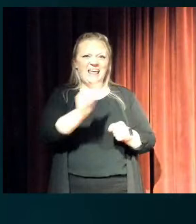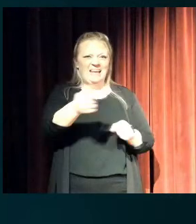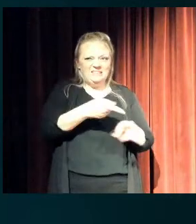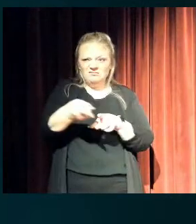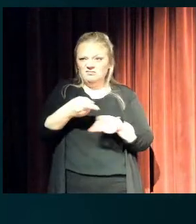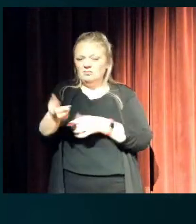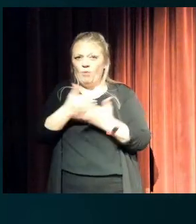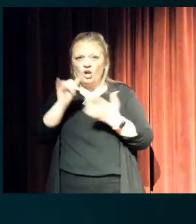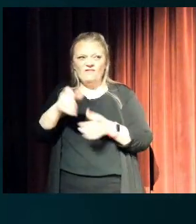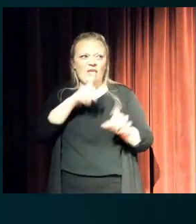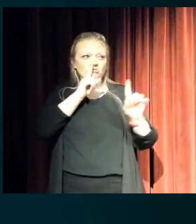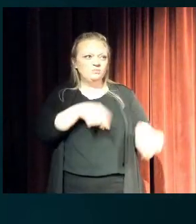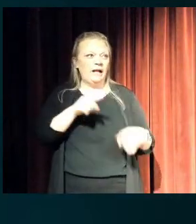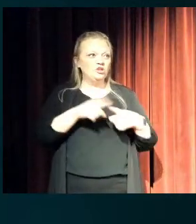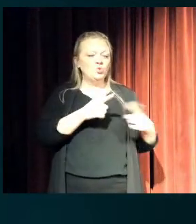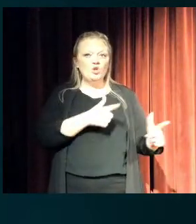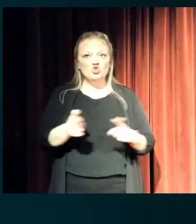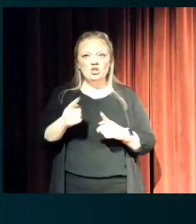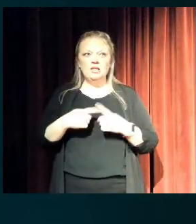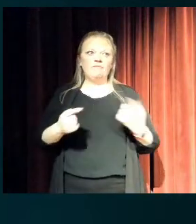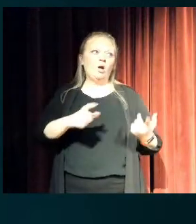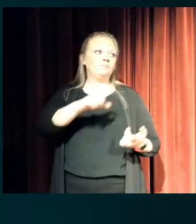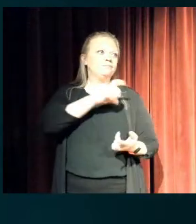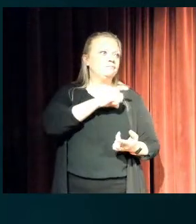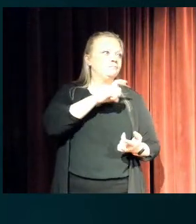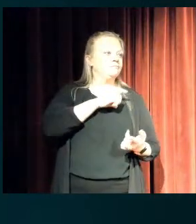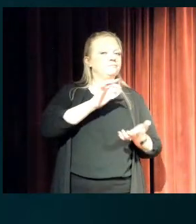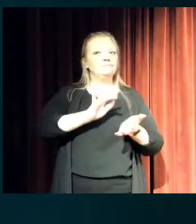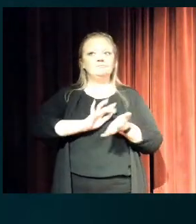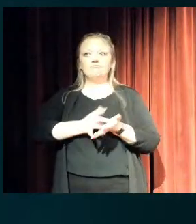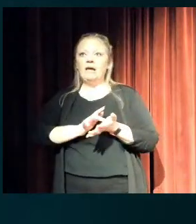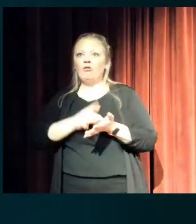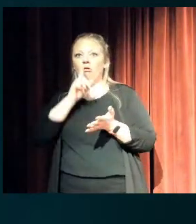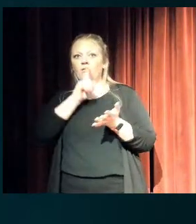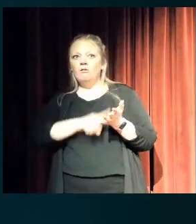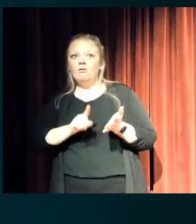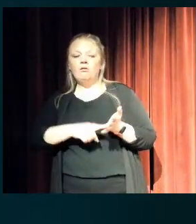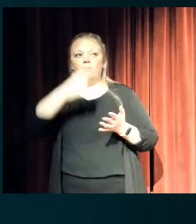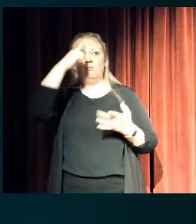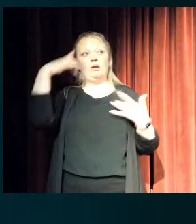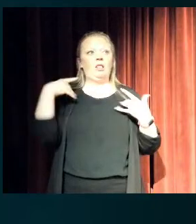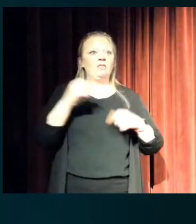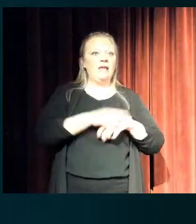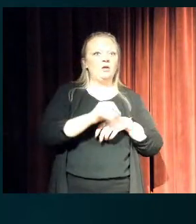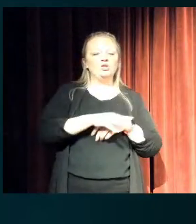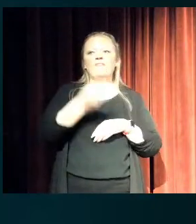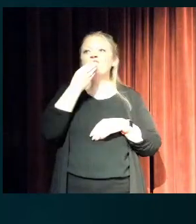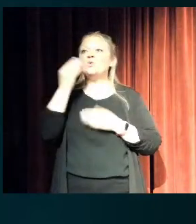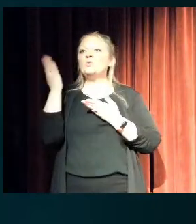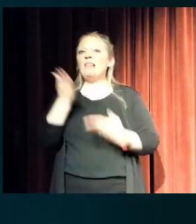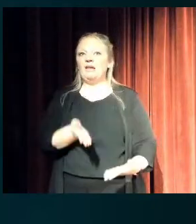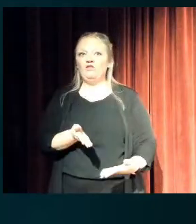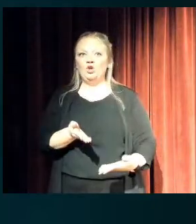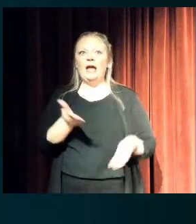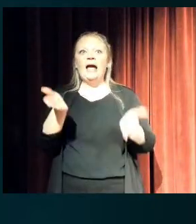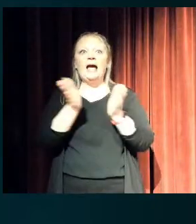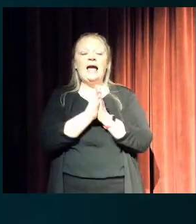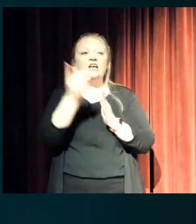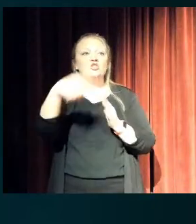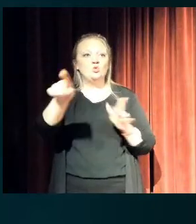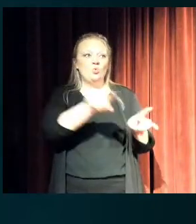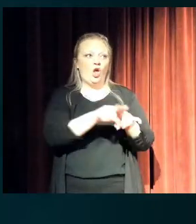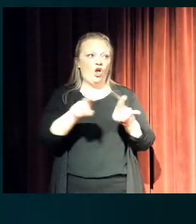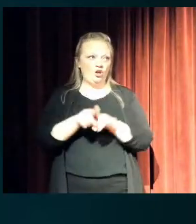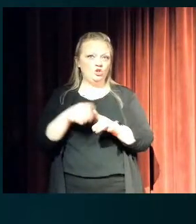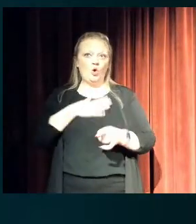the response to the shooting, from law enforcement to the medical examiners to mental health counseling to food delivery, I ask you also,